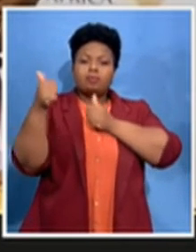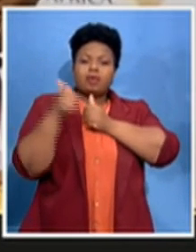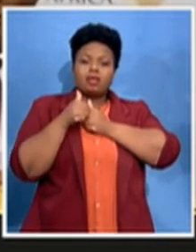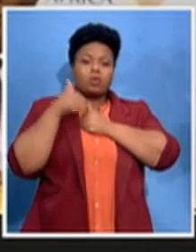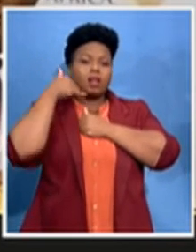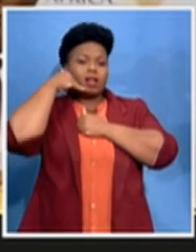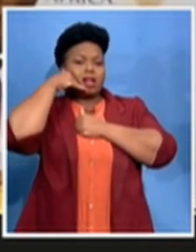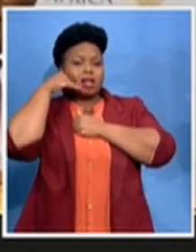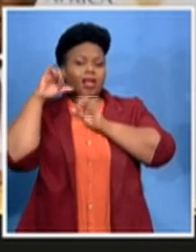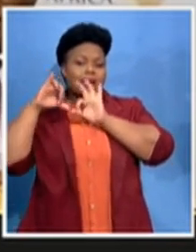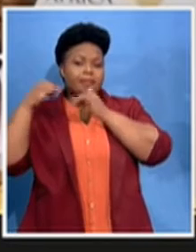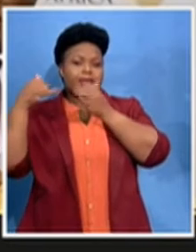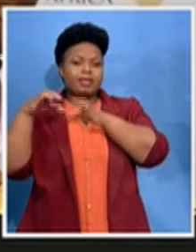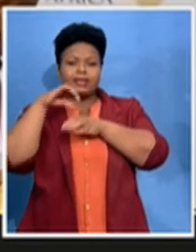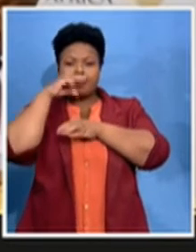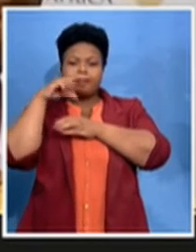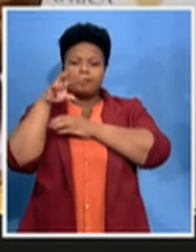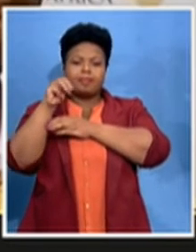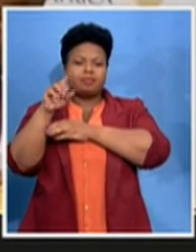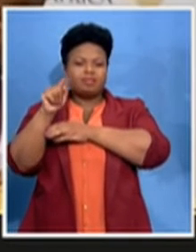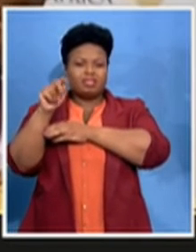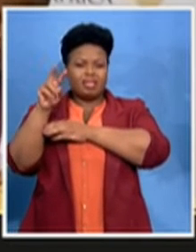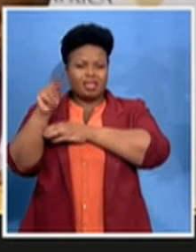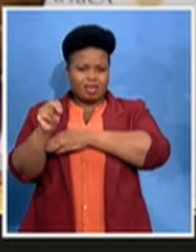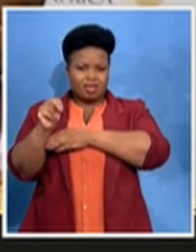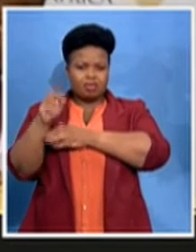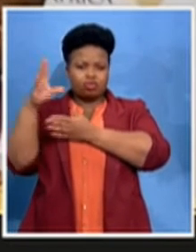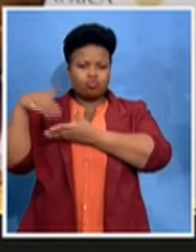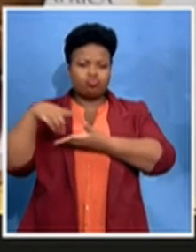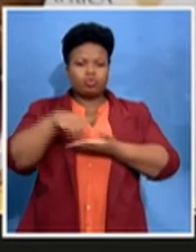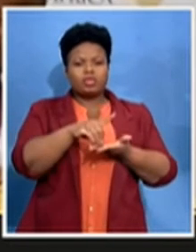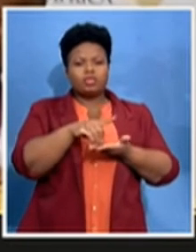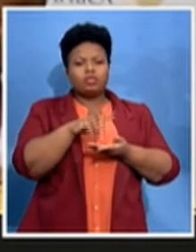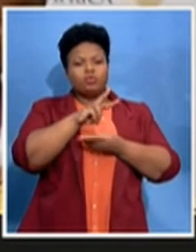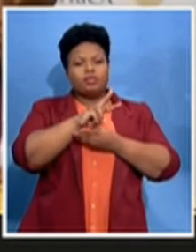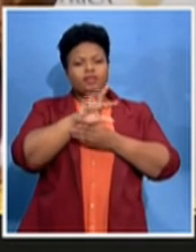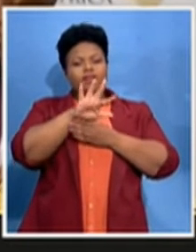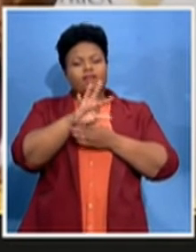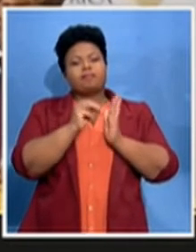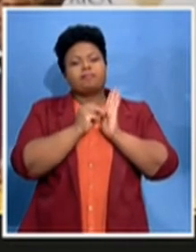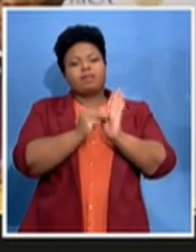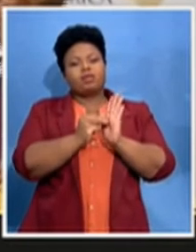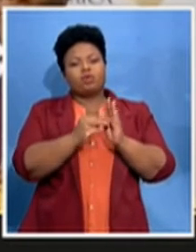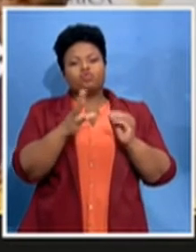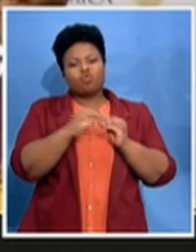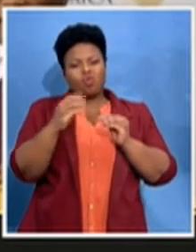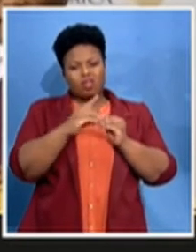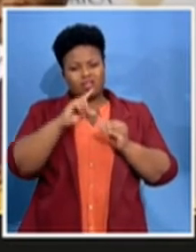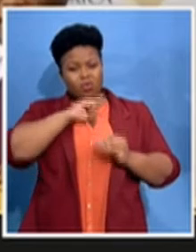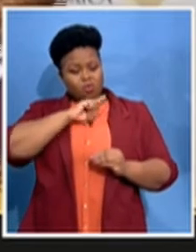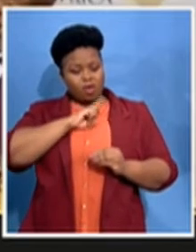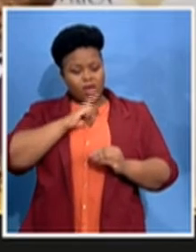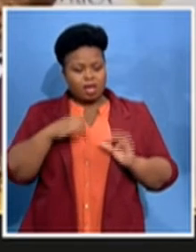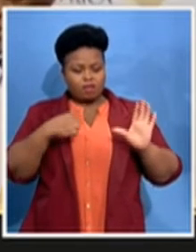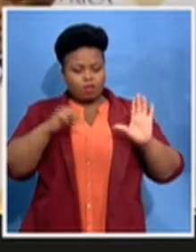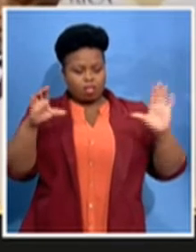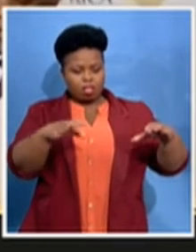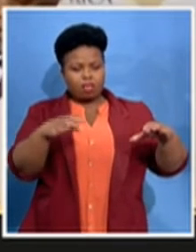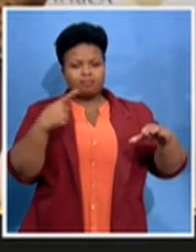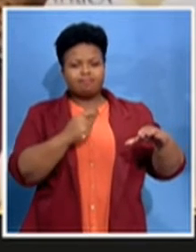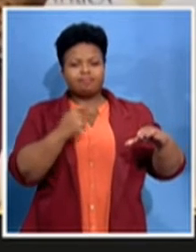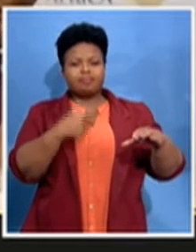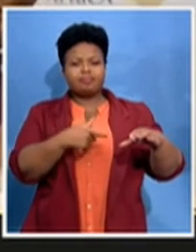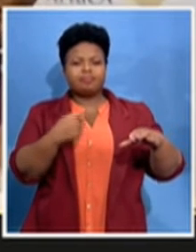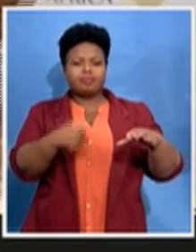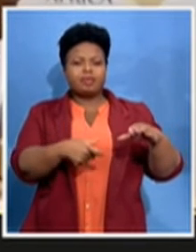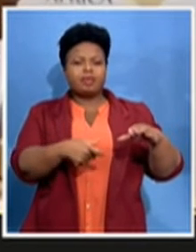donated $25 million to support vaccination of healthcare workers. And I'm pleased to announce that